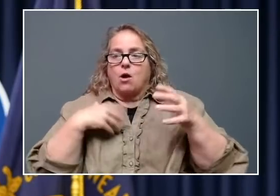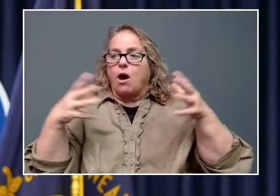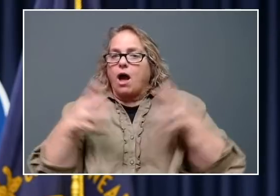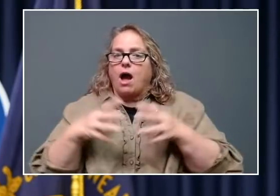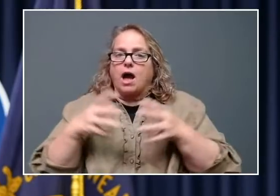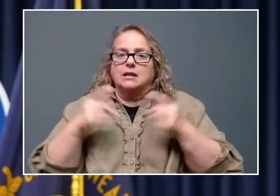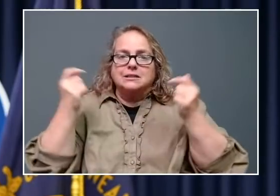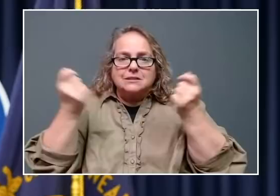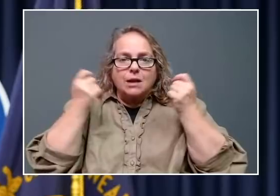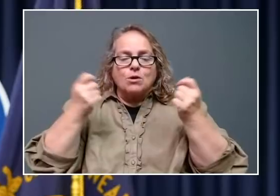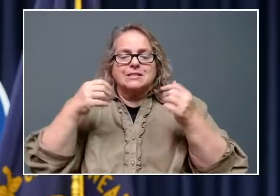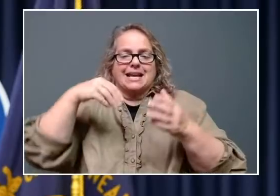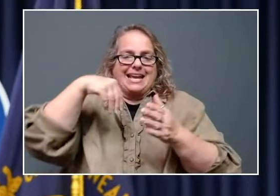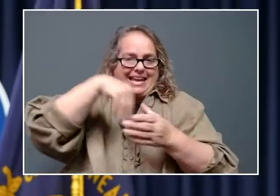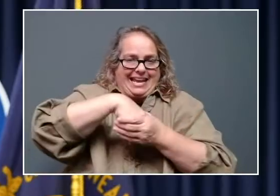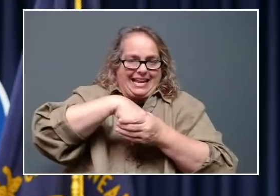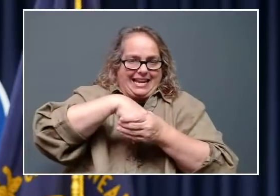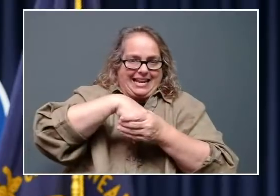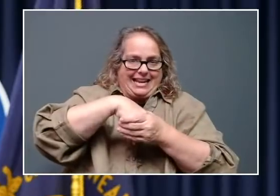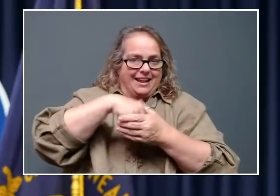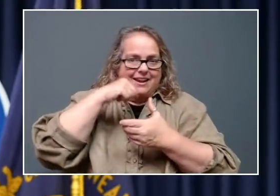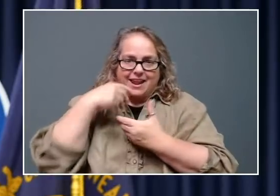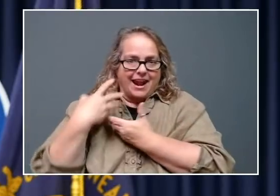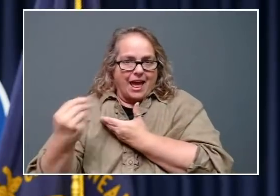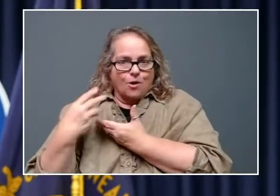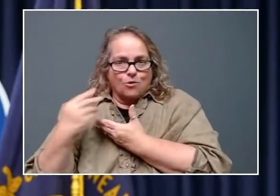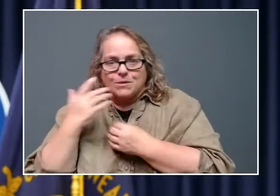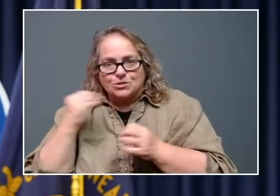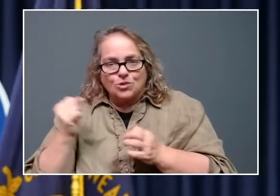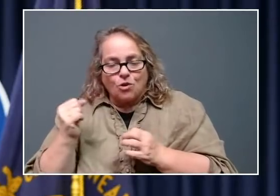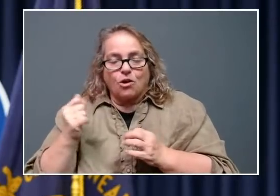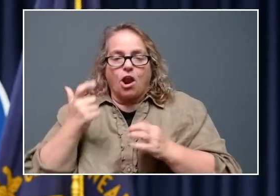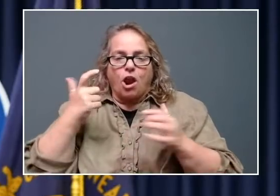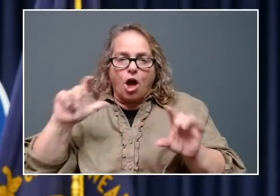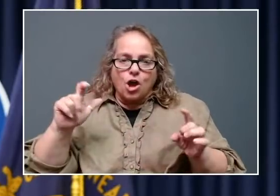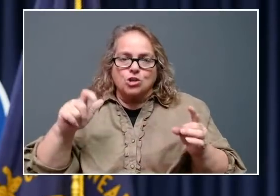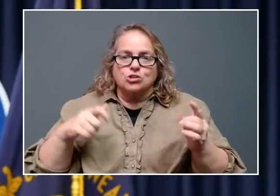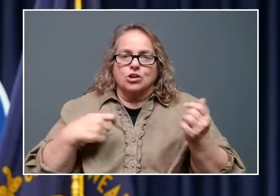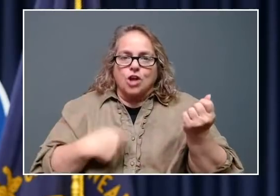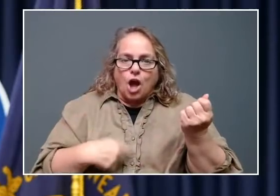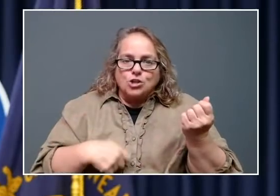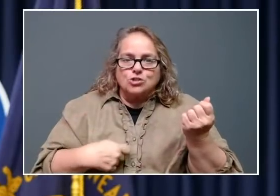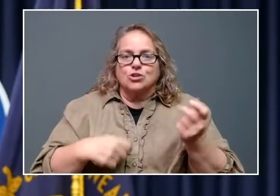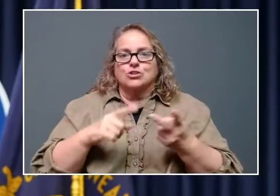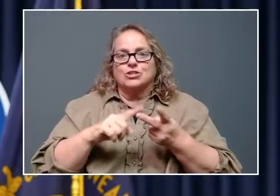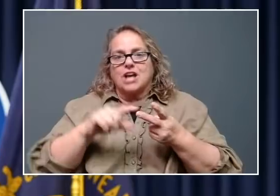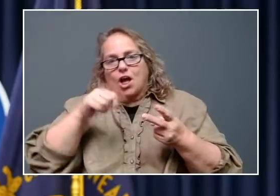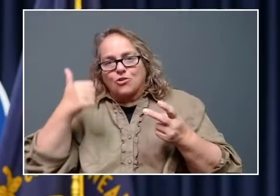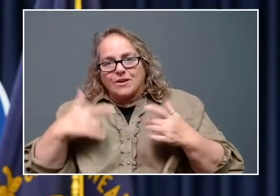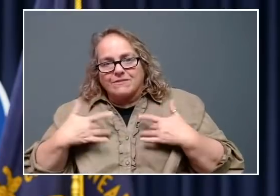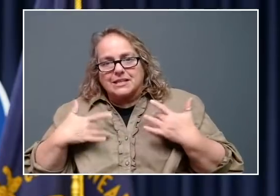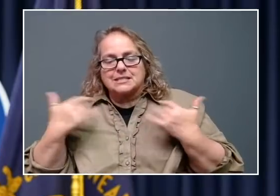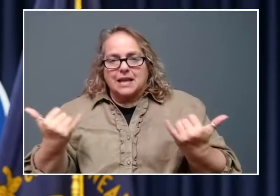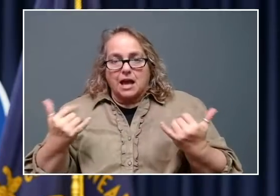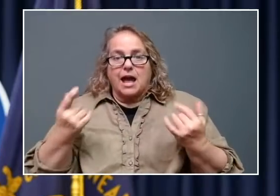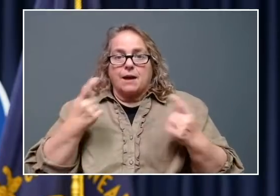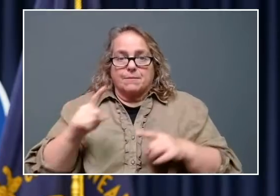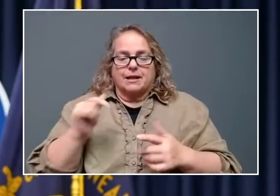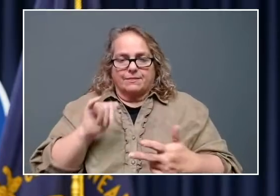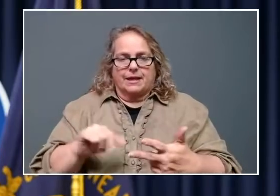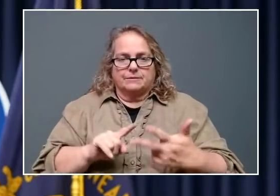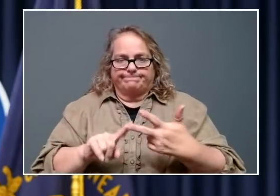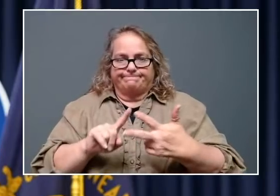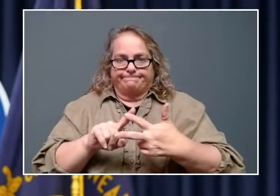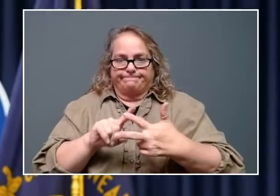We're doing more things. We have large concerts and other events that are out there. It's those 3 things that drive it.